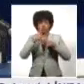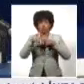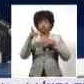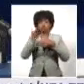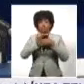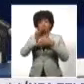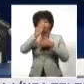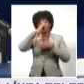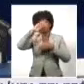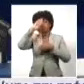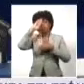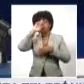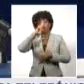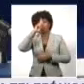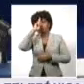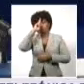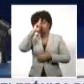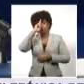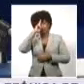condition.